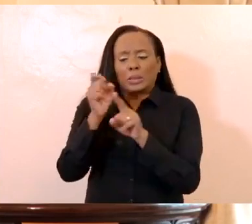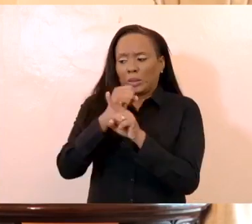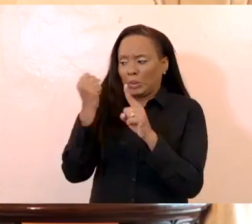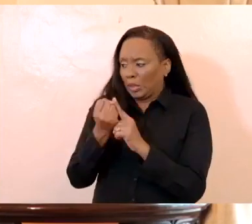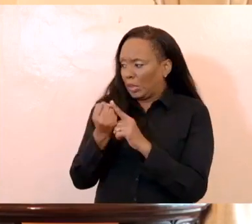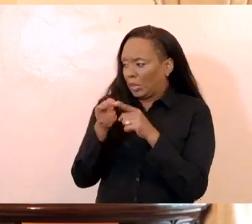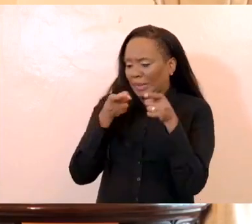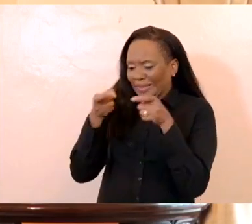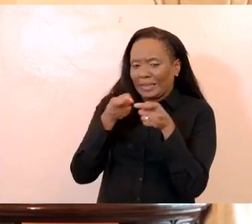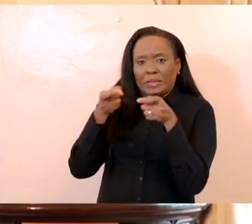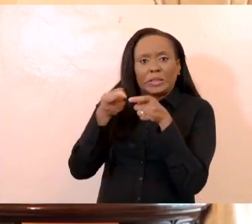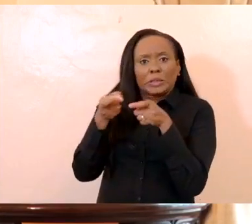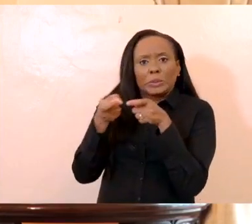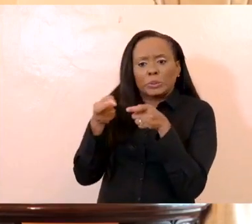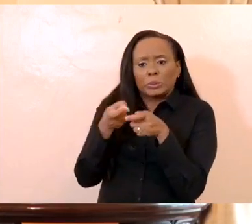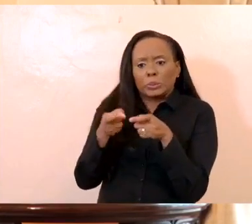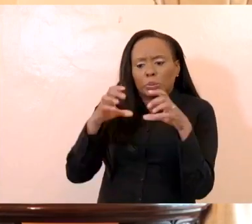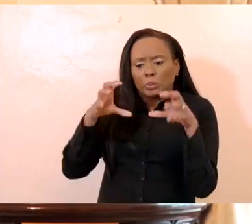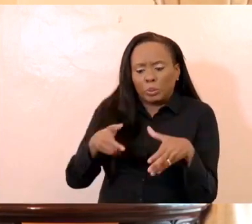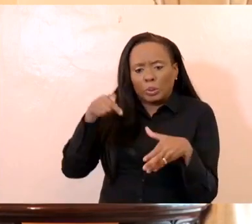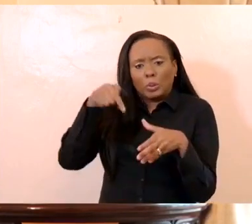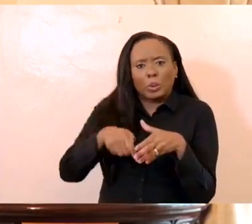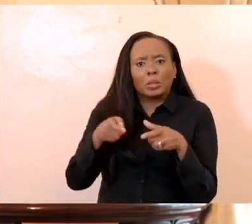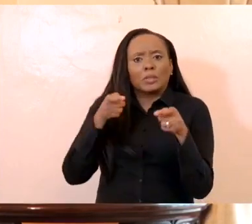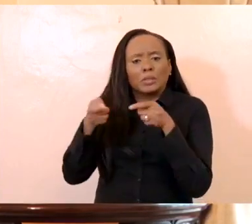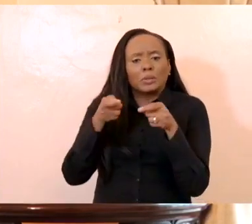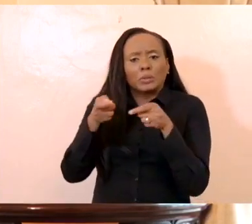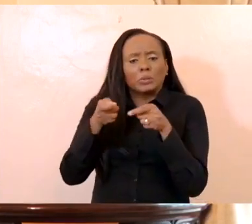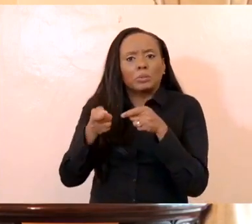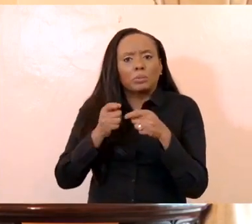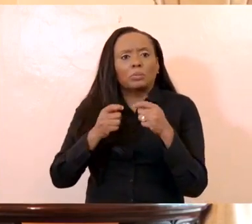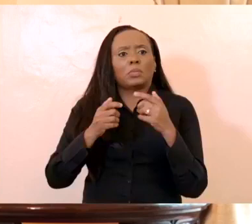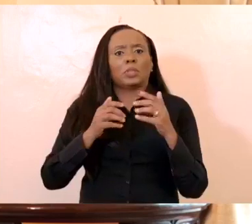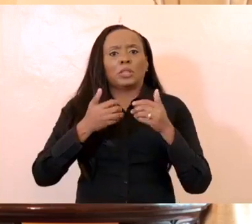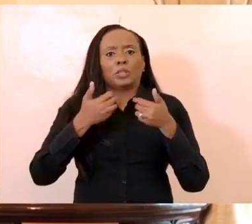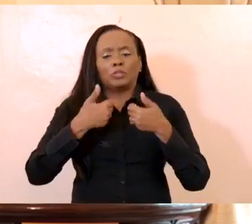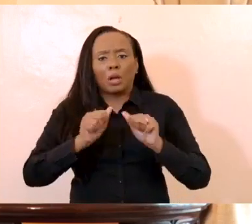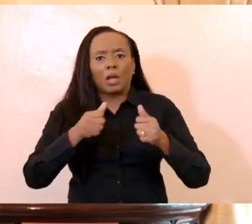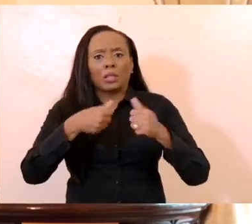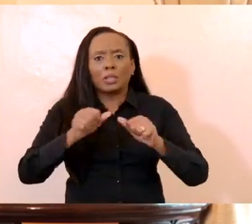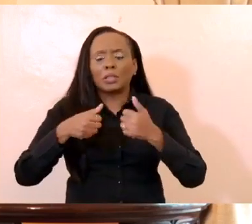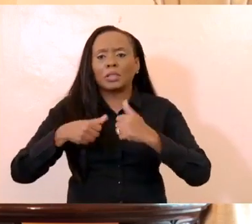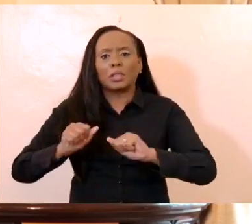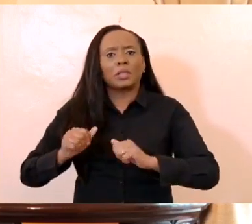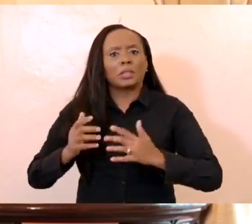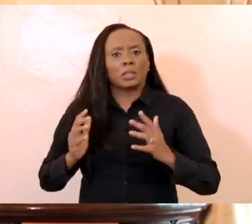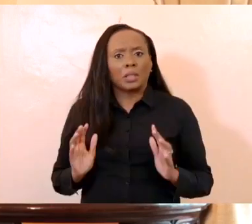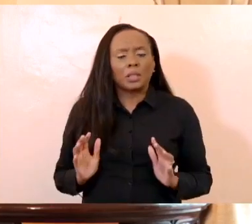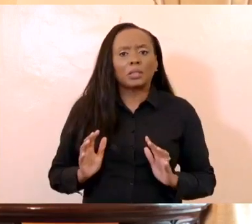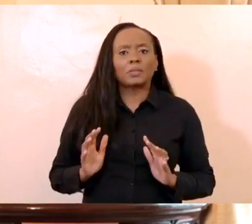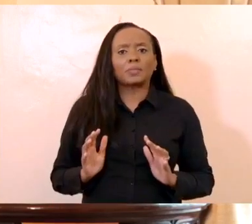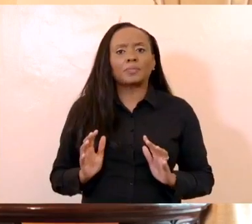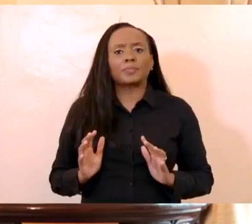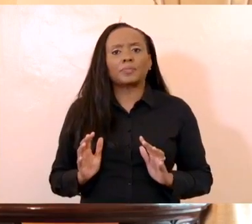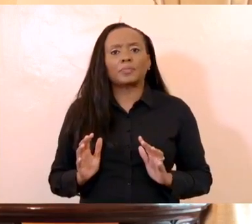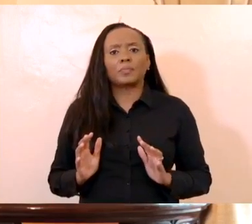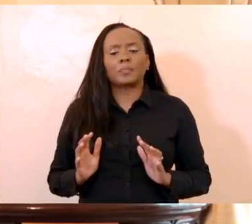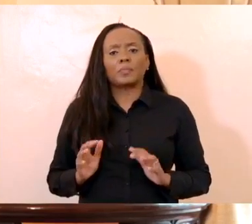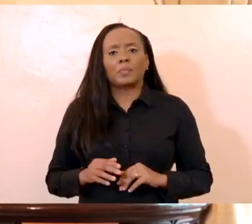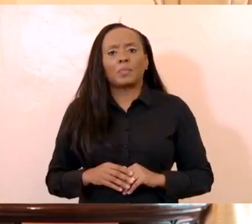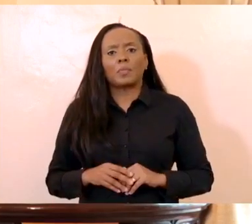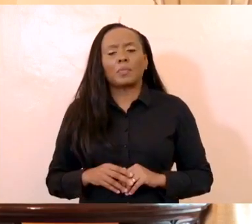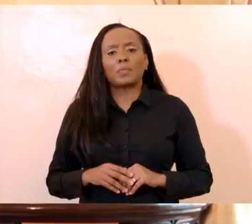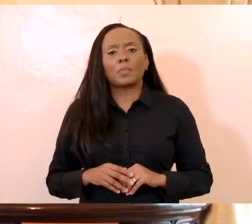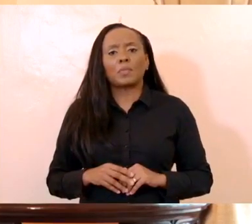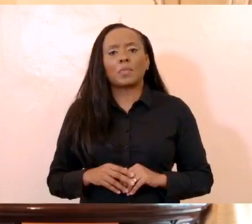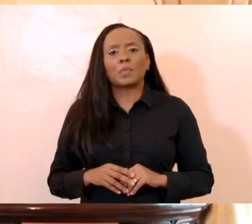prison, balance the rights and the healthcare of the inmates with the healthcare and concern for the